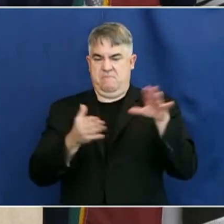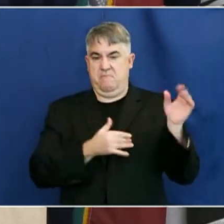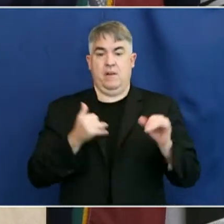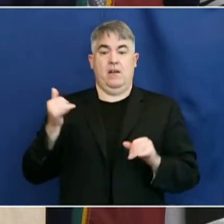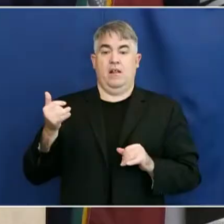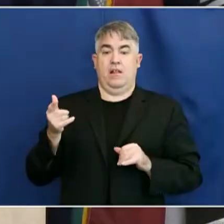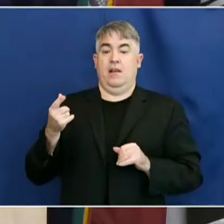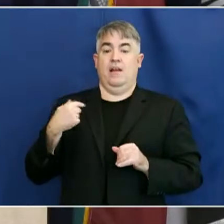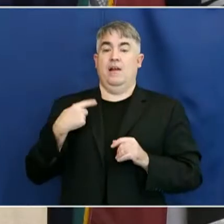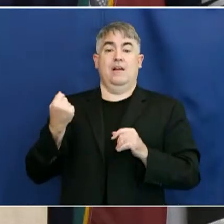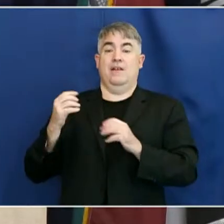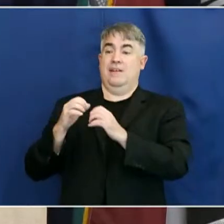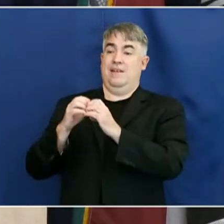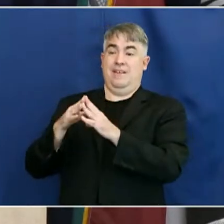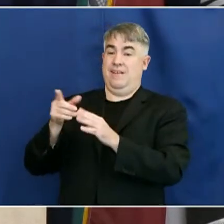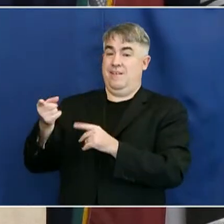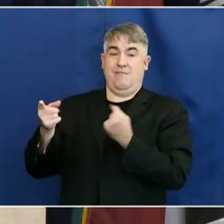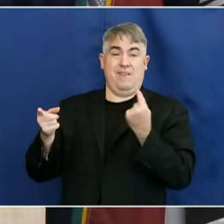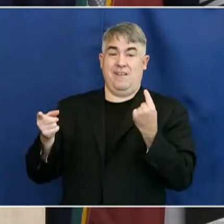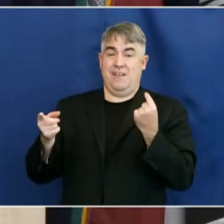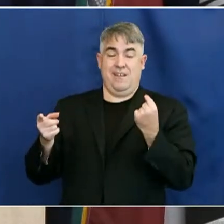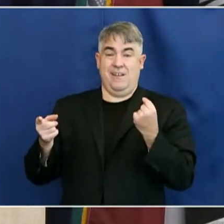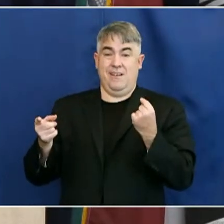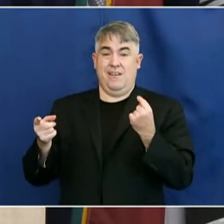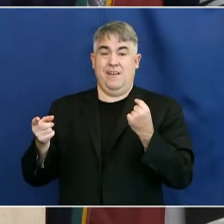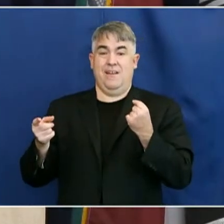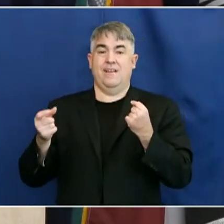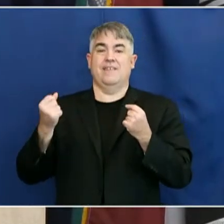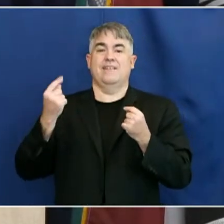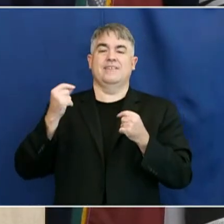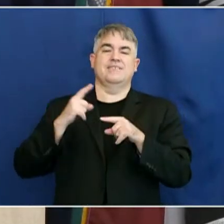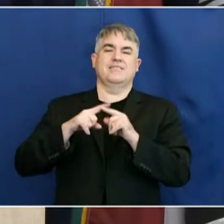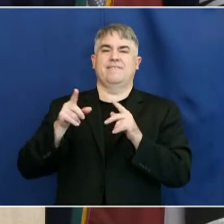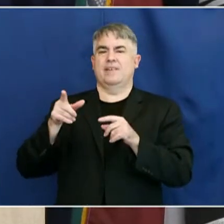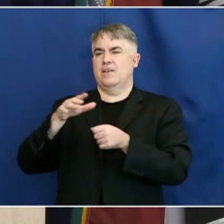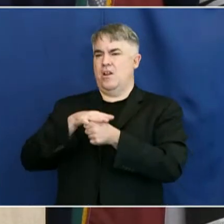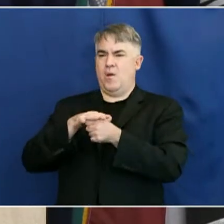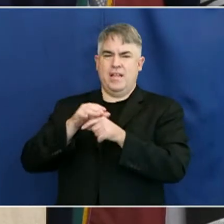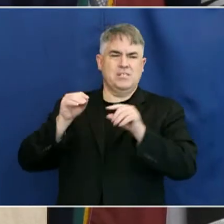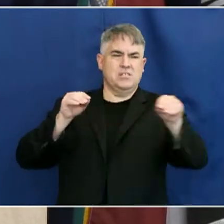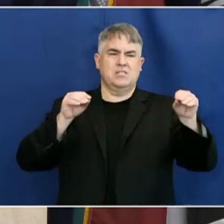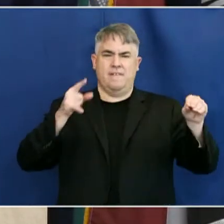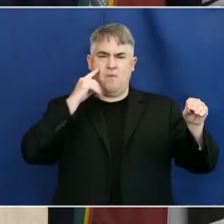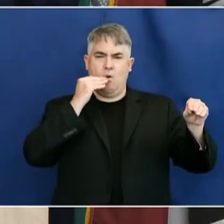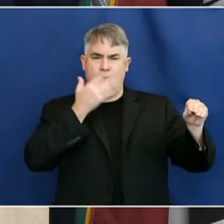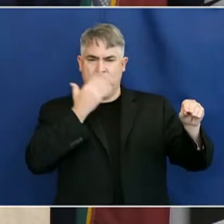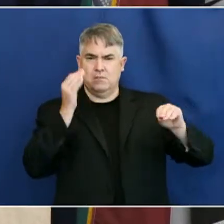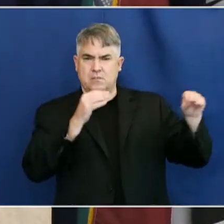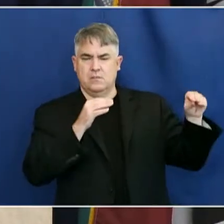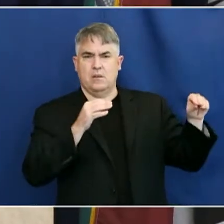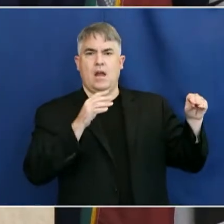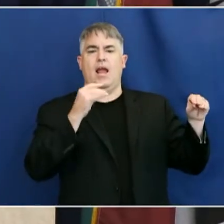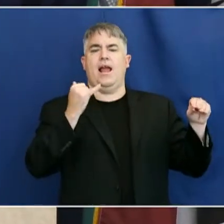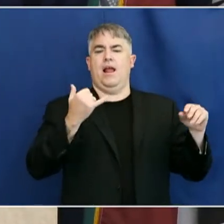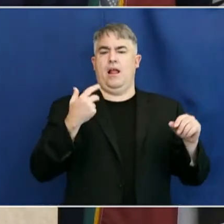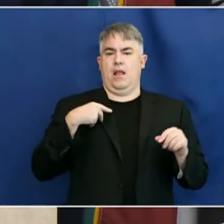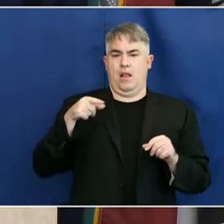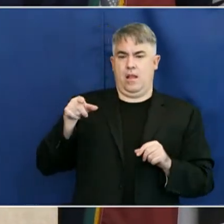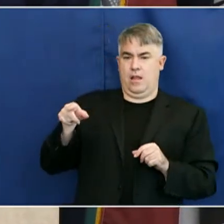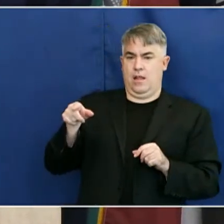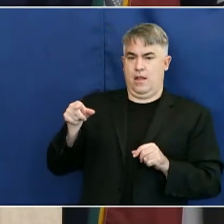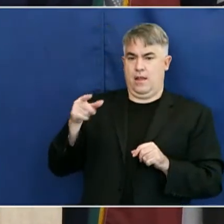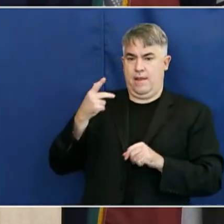location in the convention center. It will be pending the arrival of a significant increase in vaccines. So we don't know exactly when that will